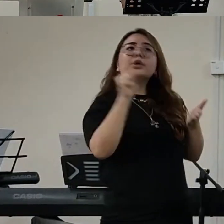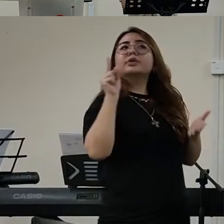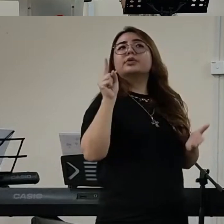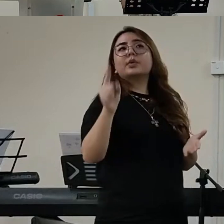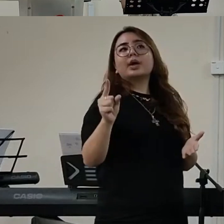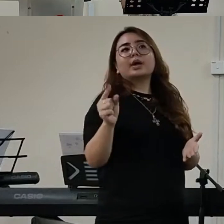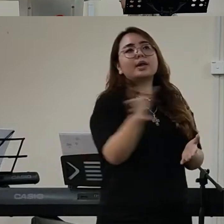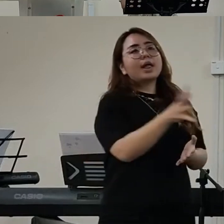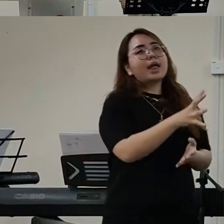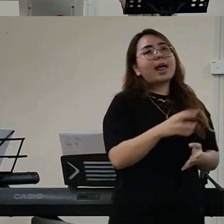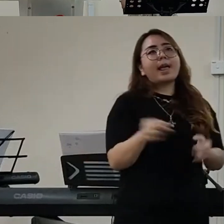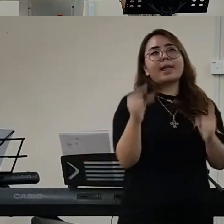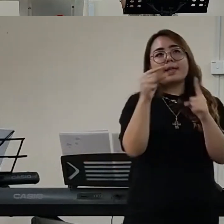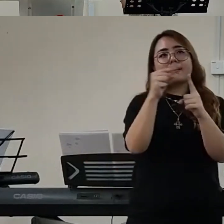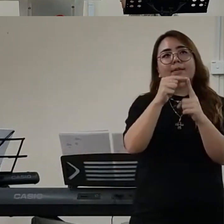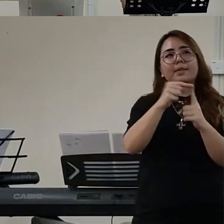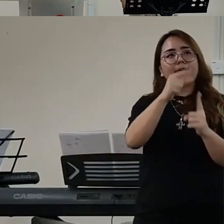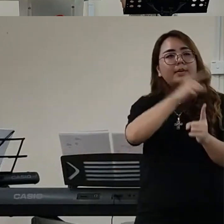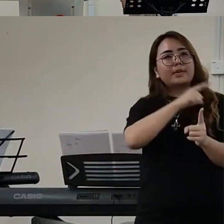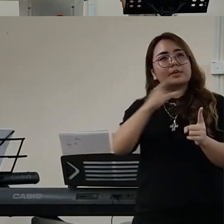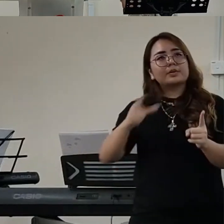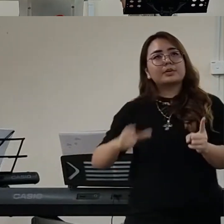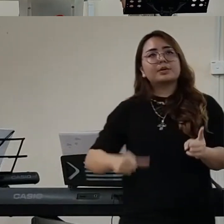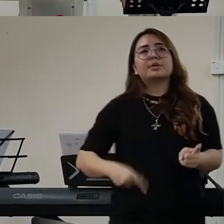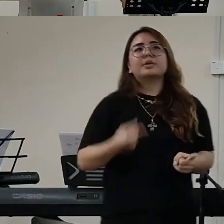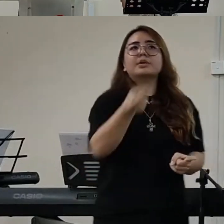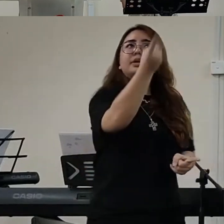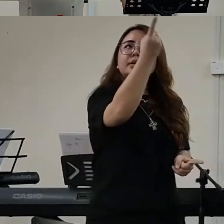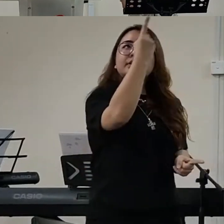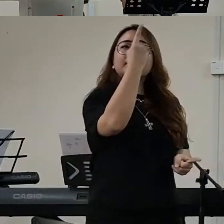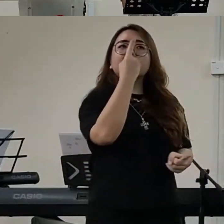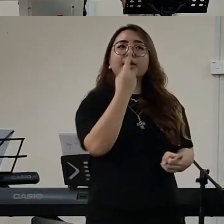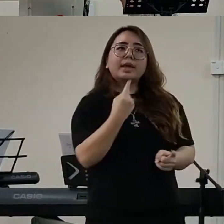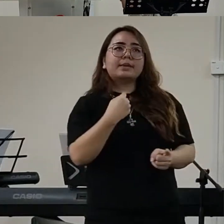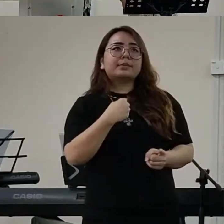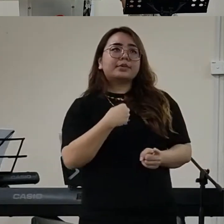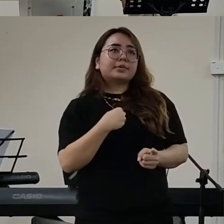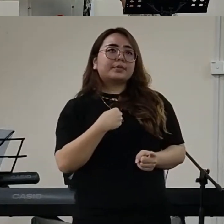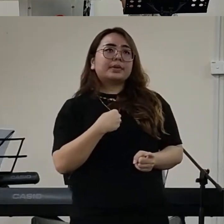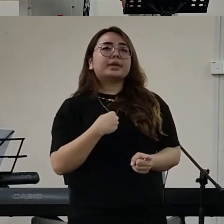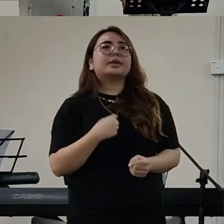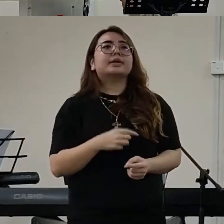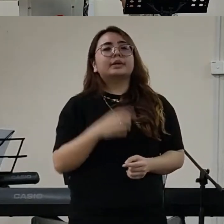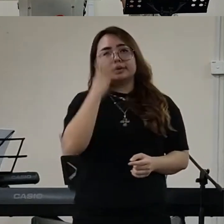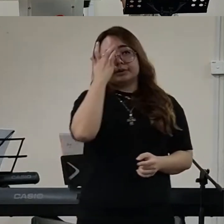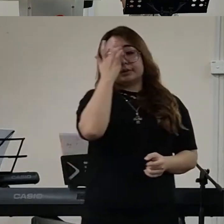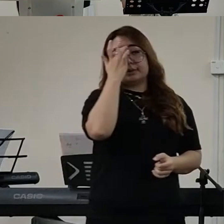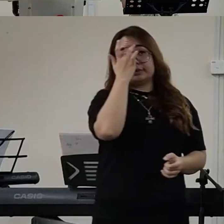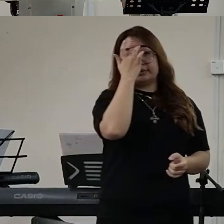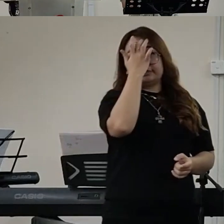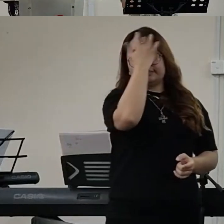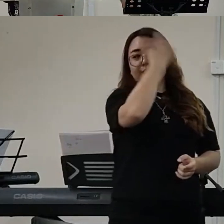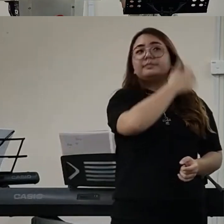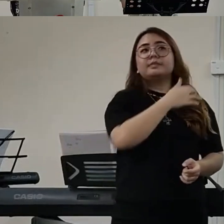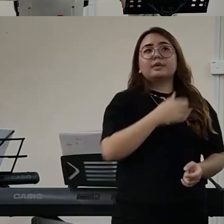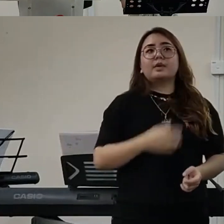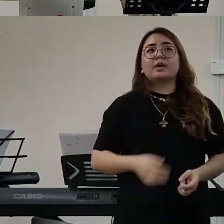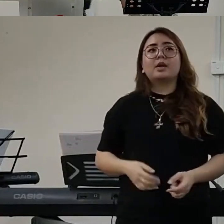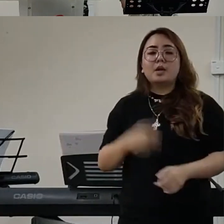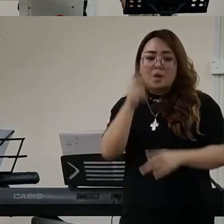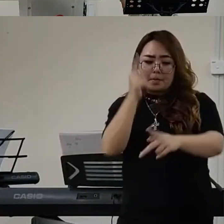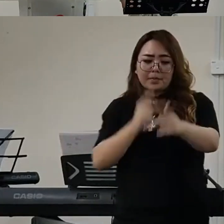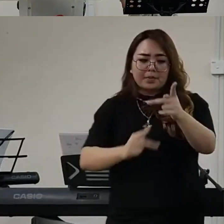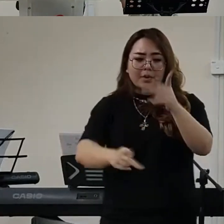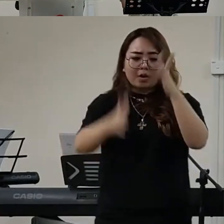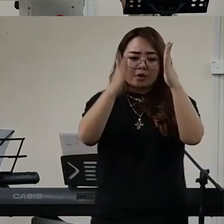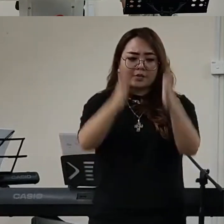the Lord came to me." So these are prophets. Prophets means they hear from God and they speak to the people. They